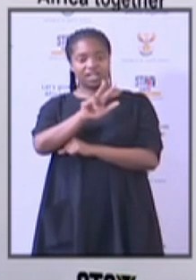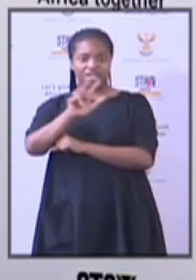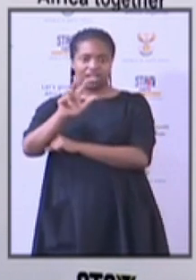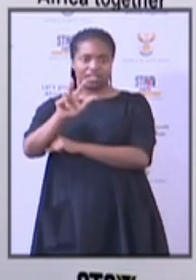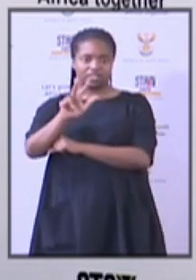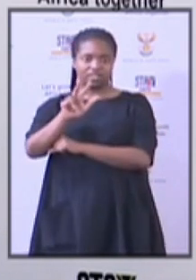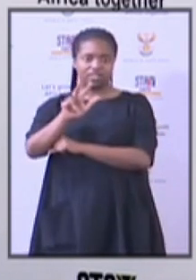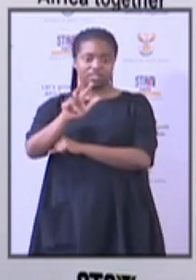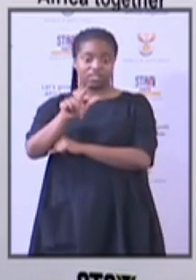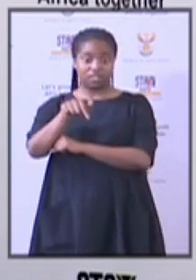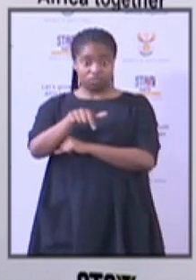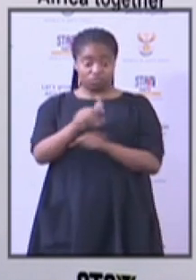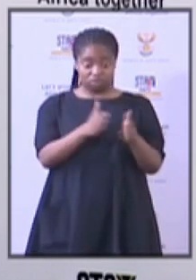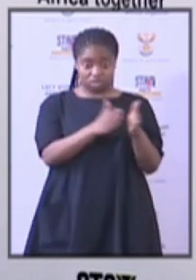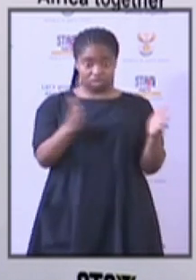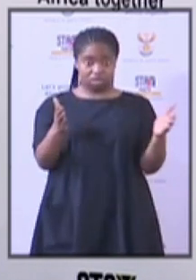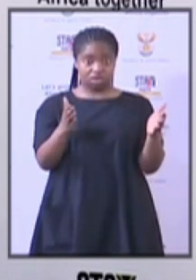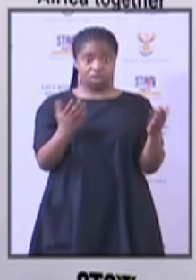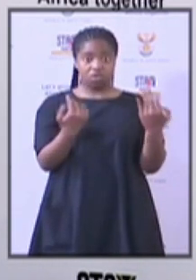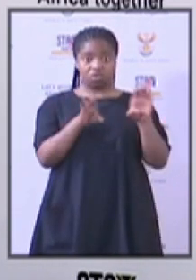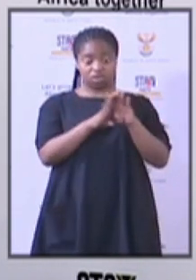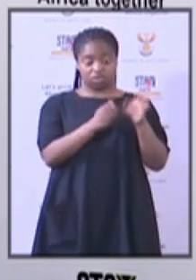366,988 during this period.